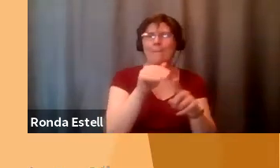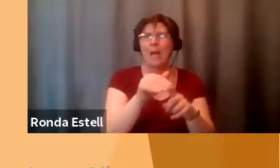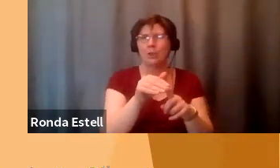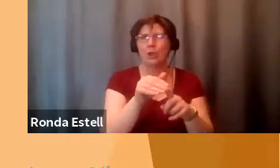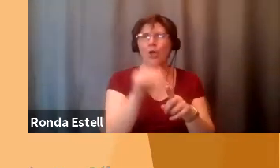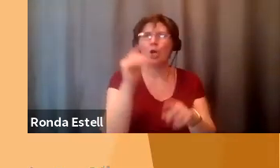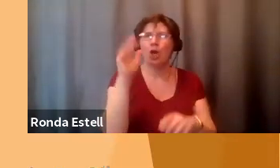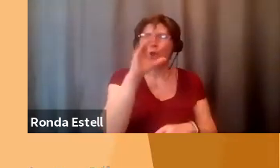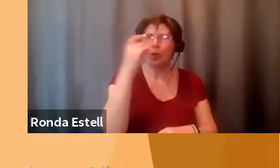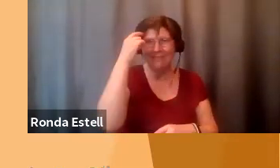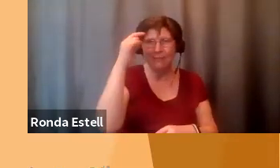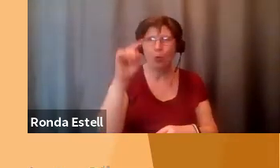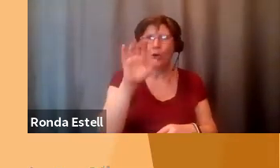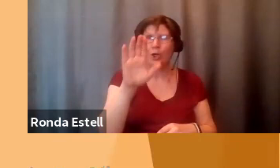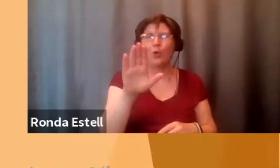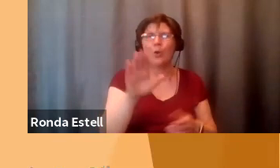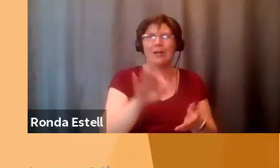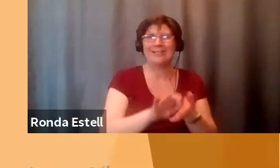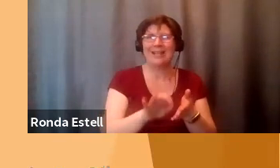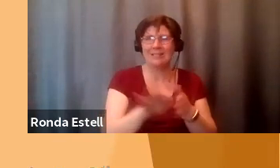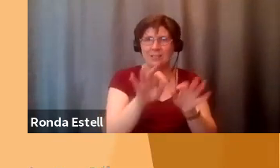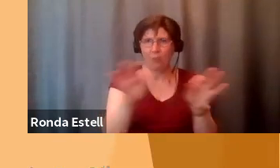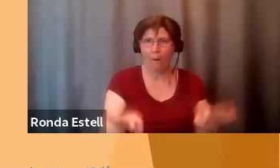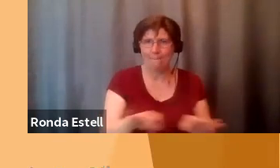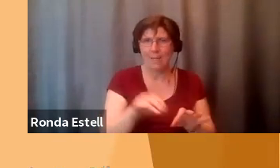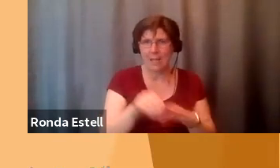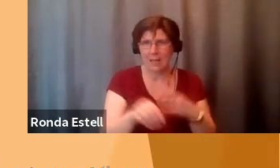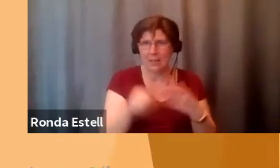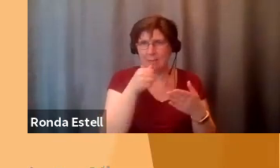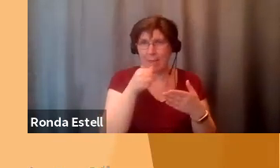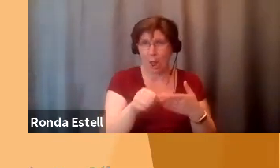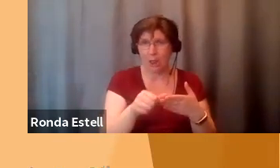look for your census form in the mail.